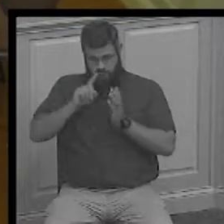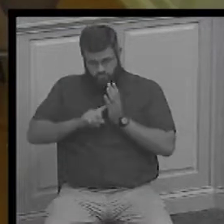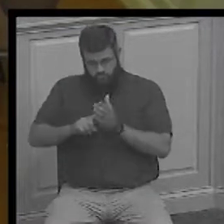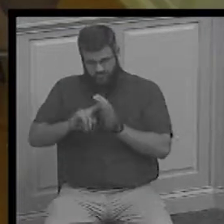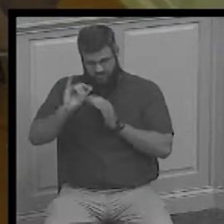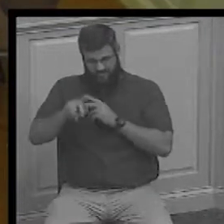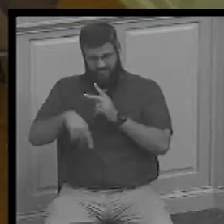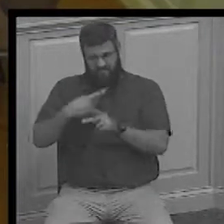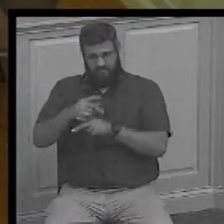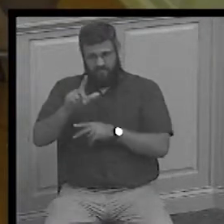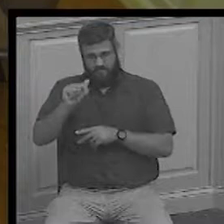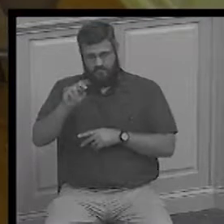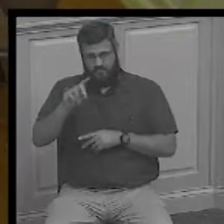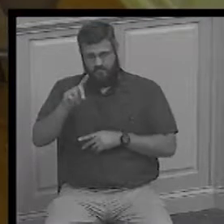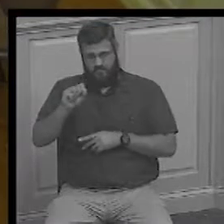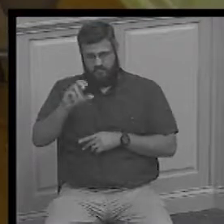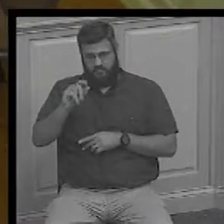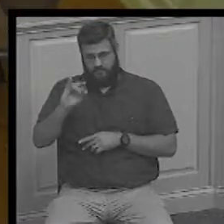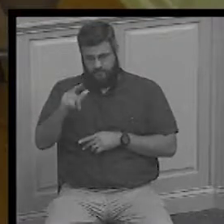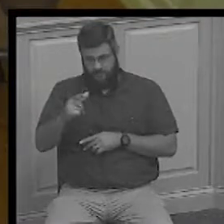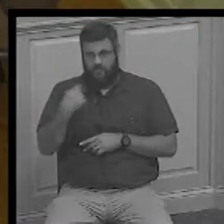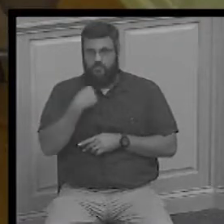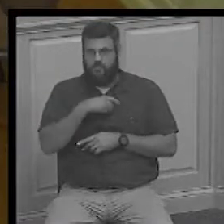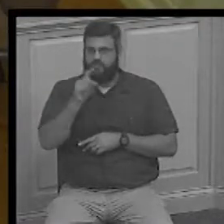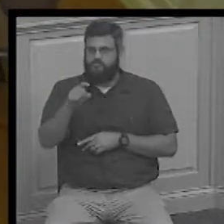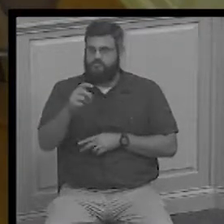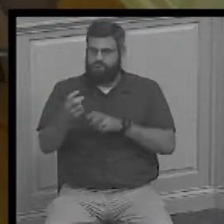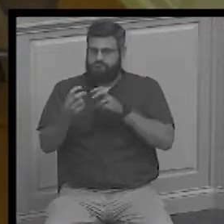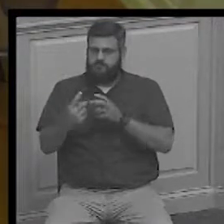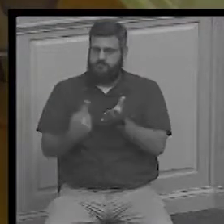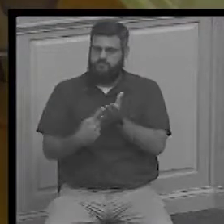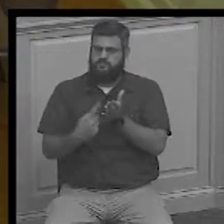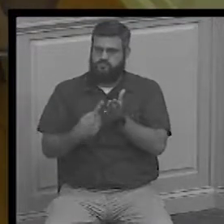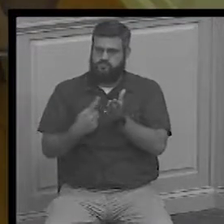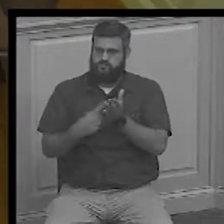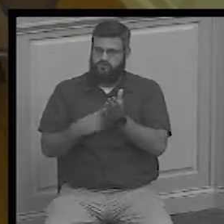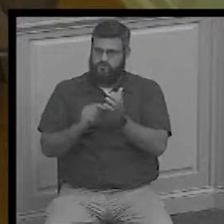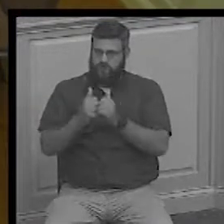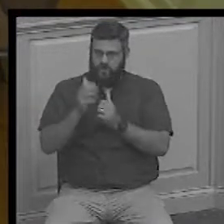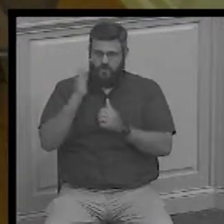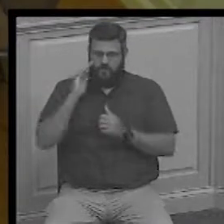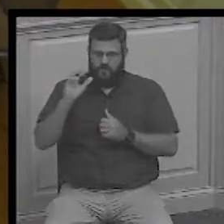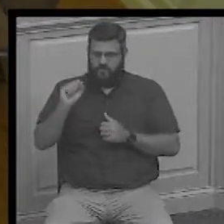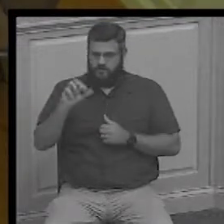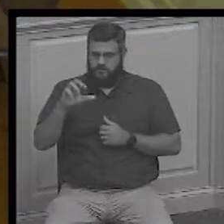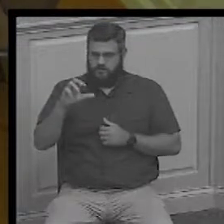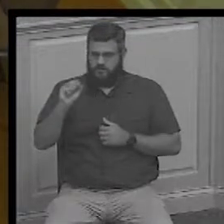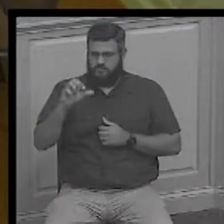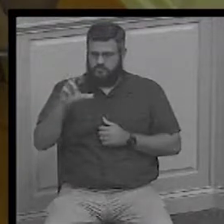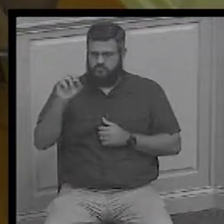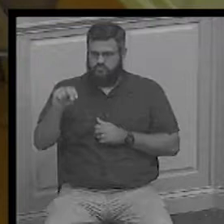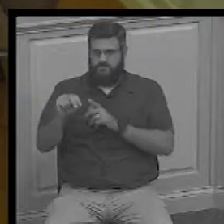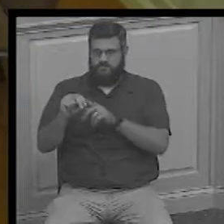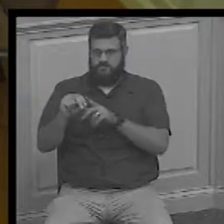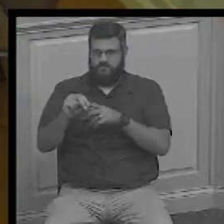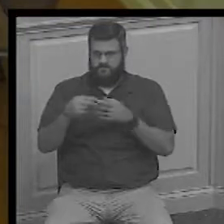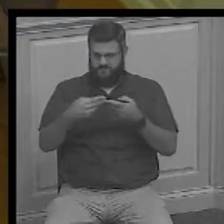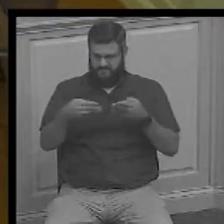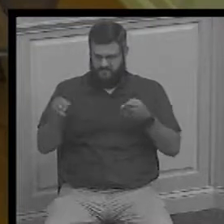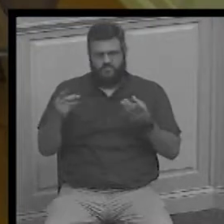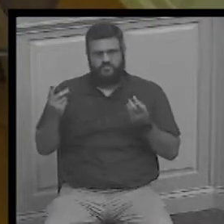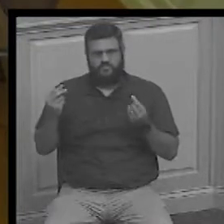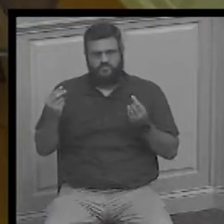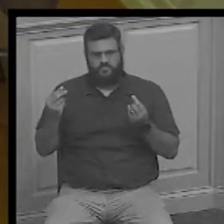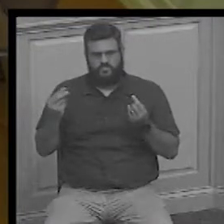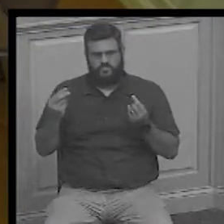that we probably would want to have a conversation with of how they're going to screen those parking lots. But to come to us and say, I